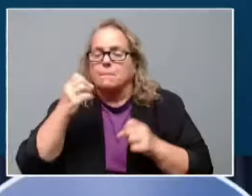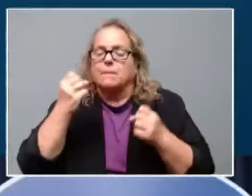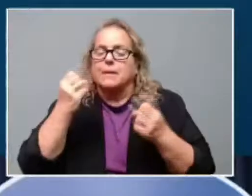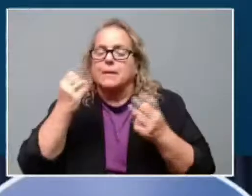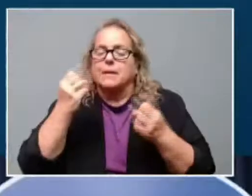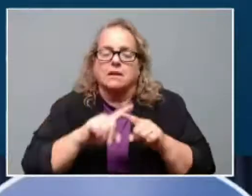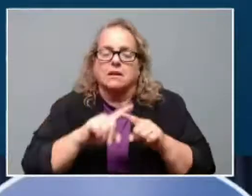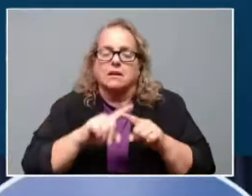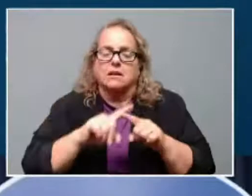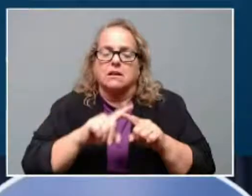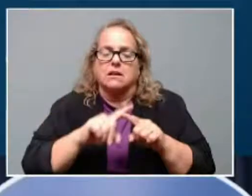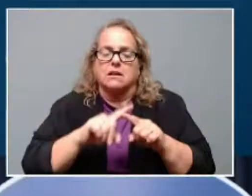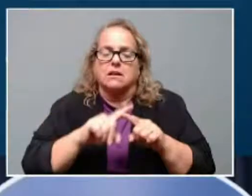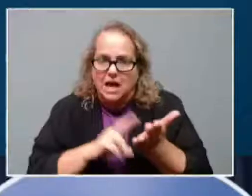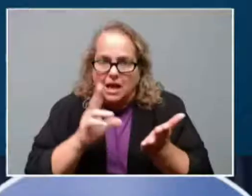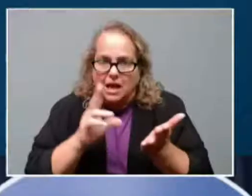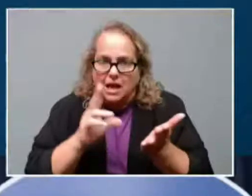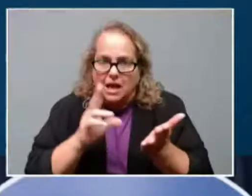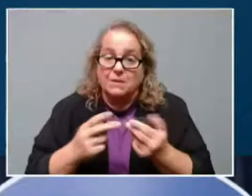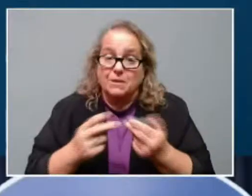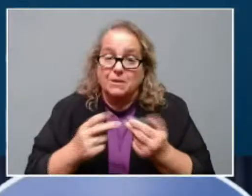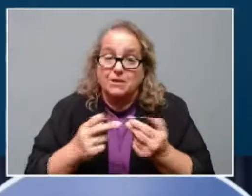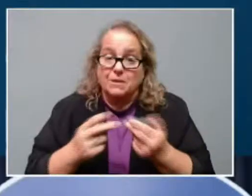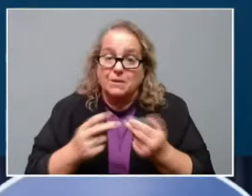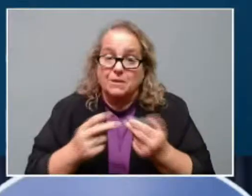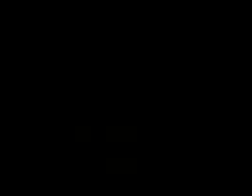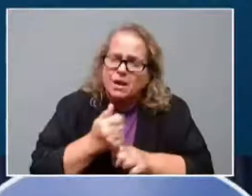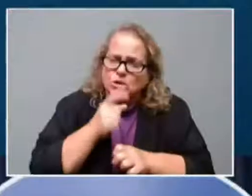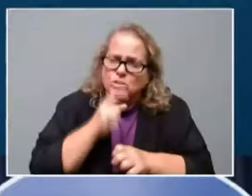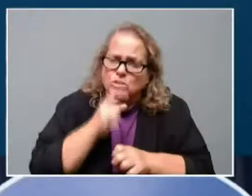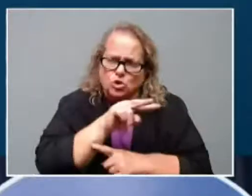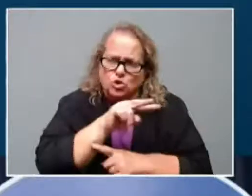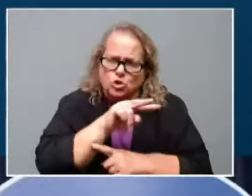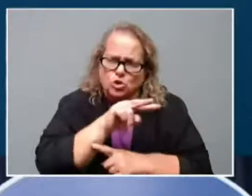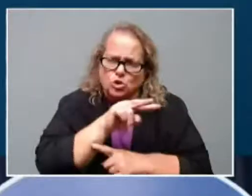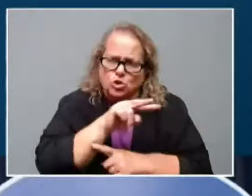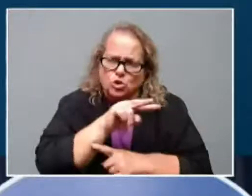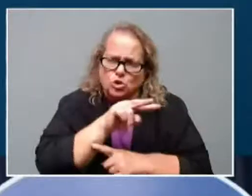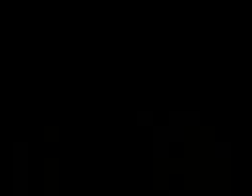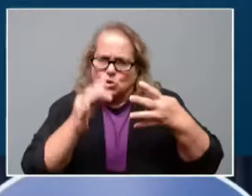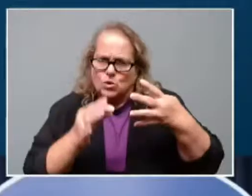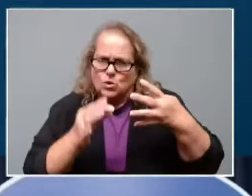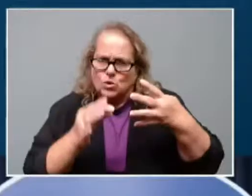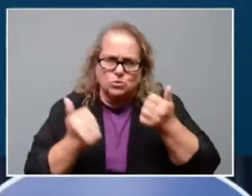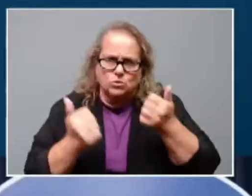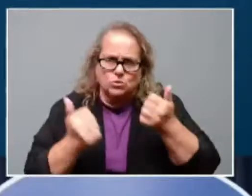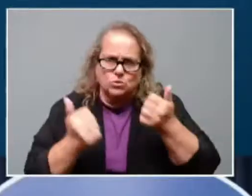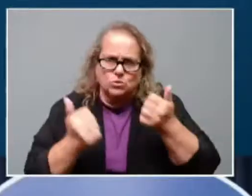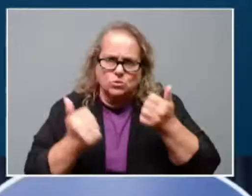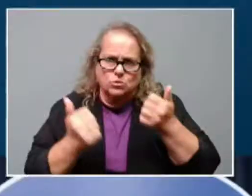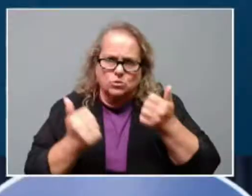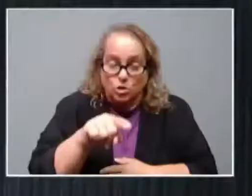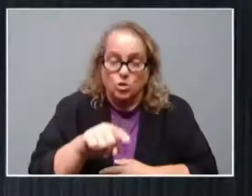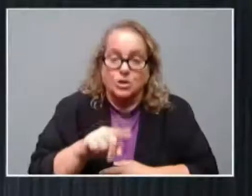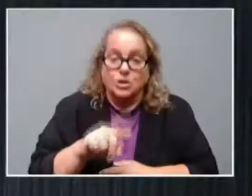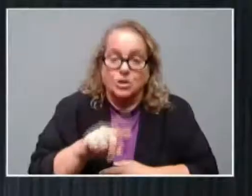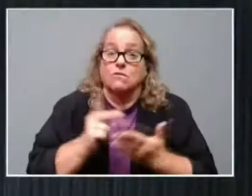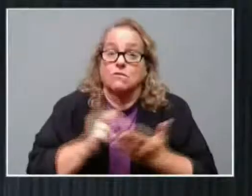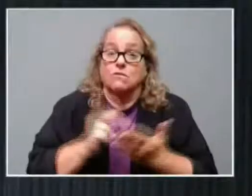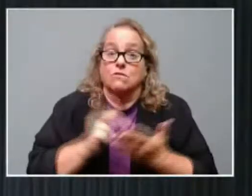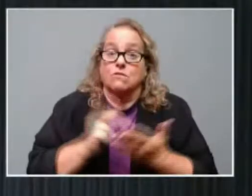Make sure that you shop around because there are more choices to look at than ever before. Secretary Friedlander.